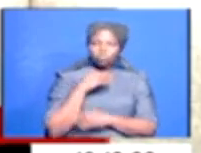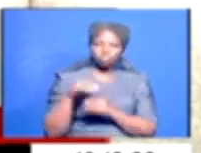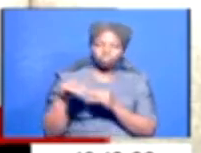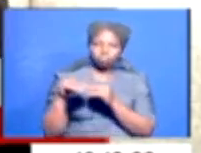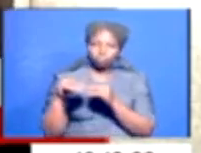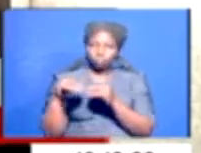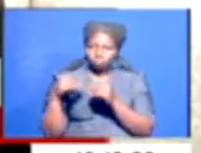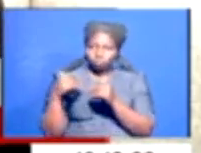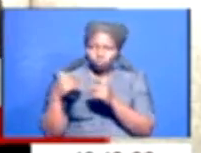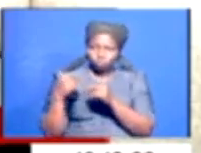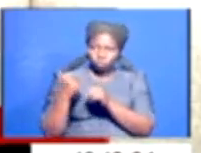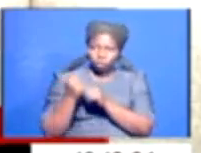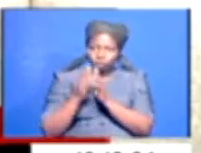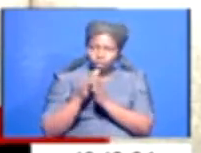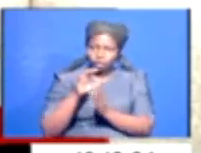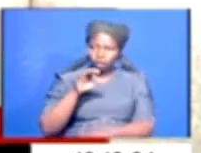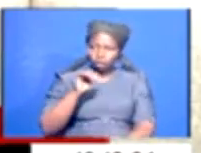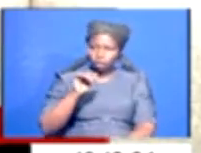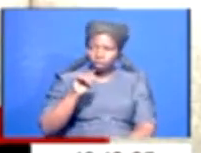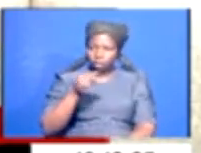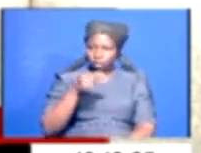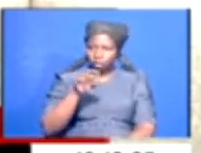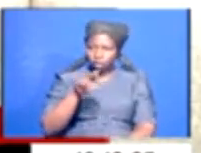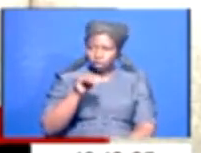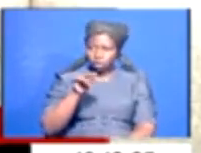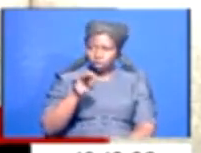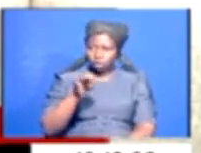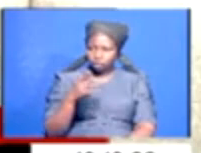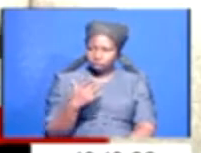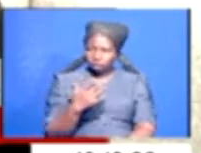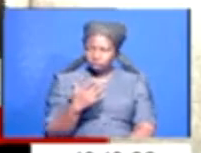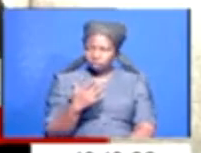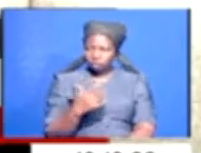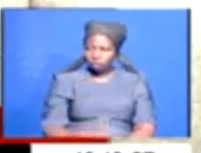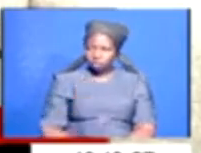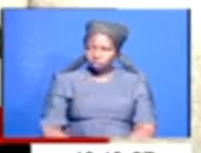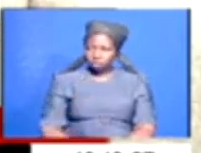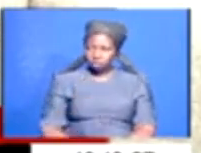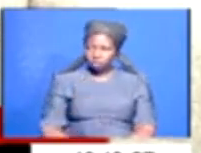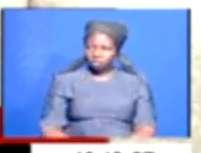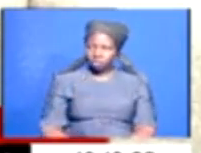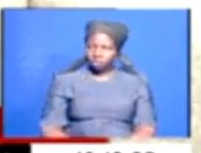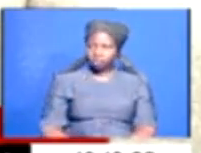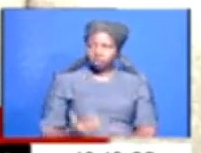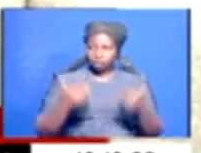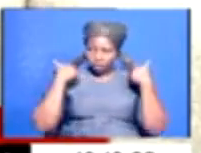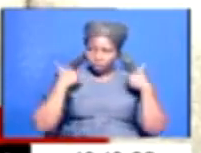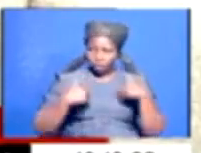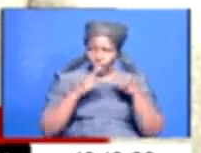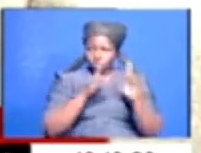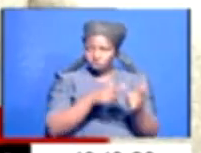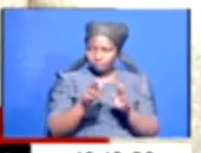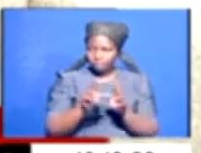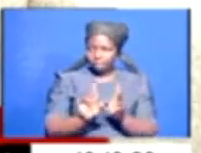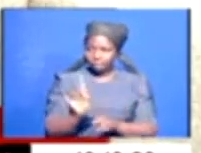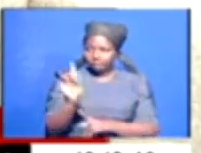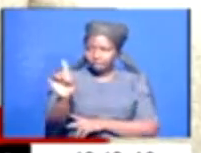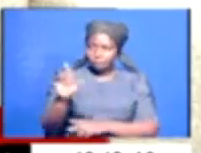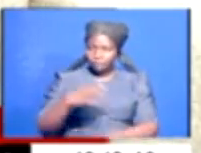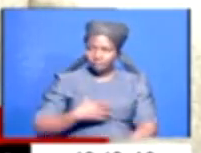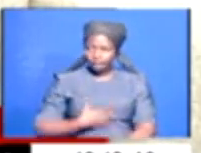That guy, I loved him. So I usually visit to him